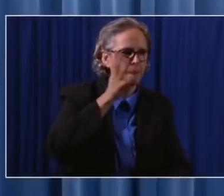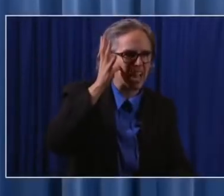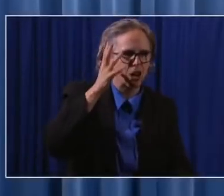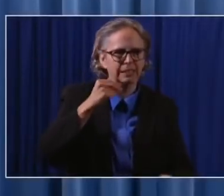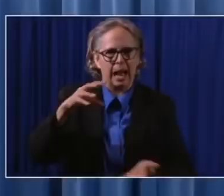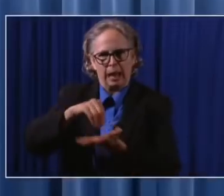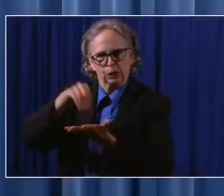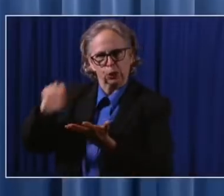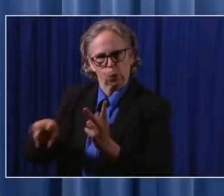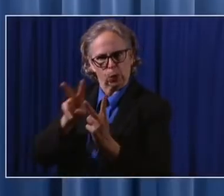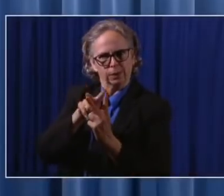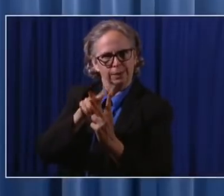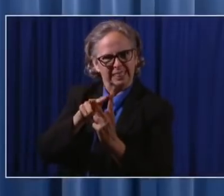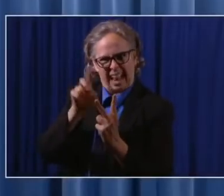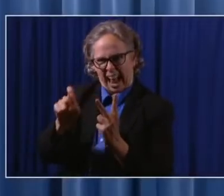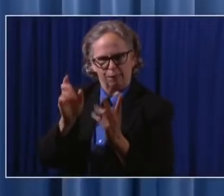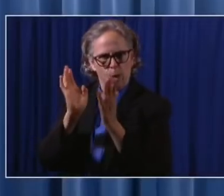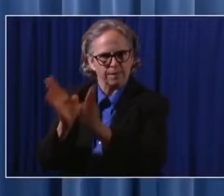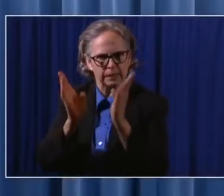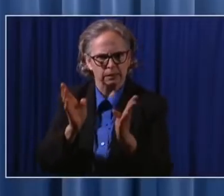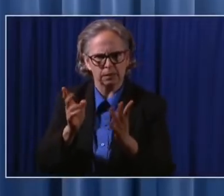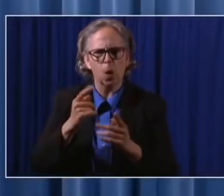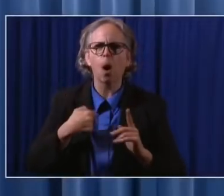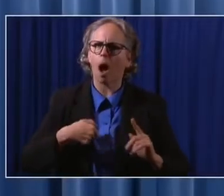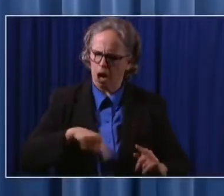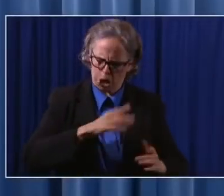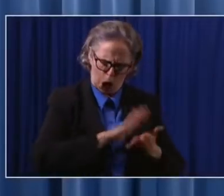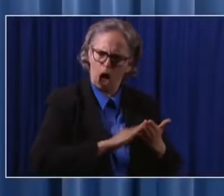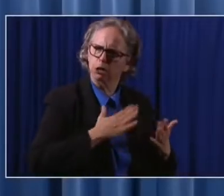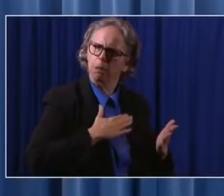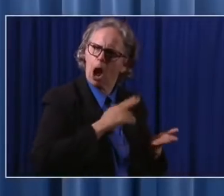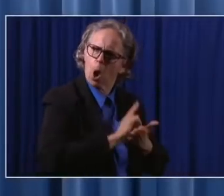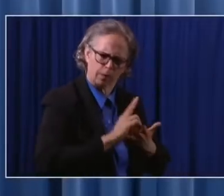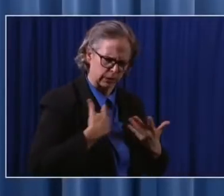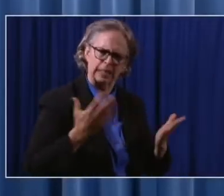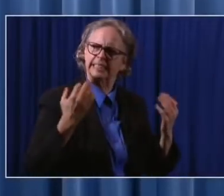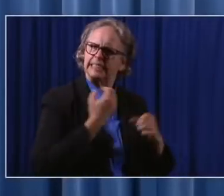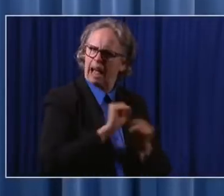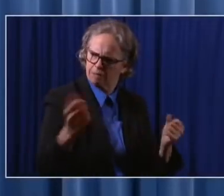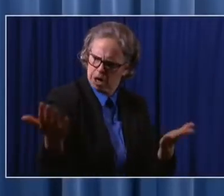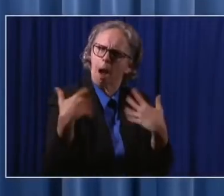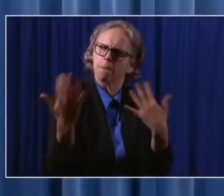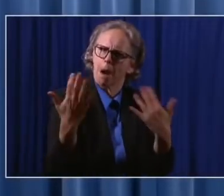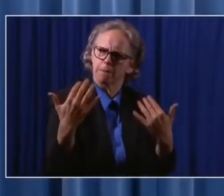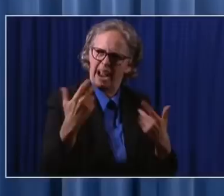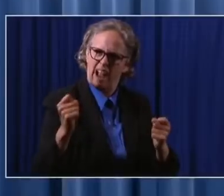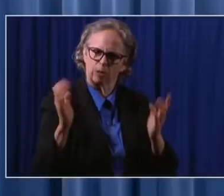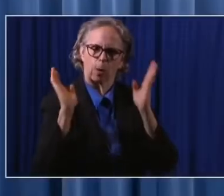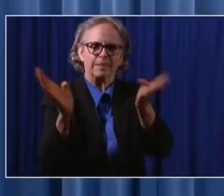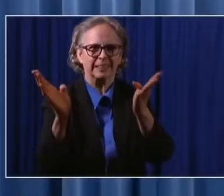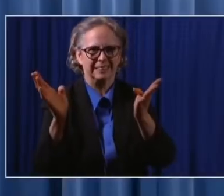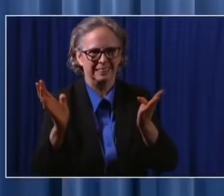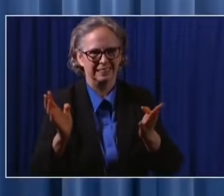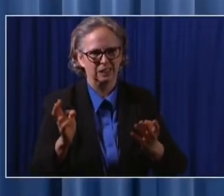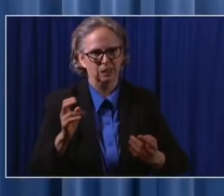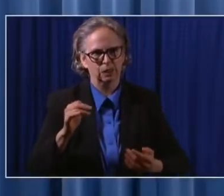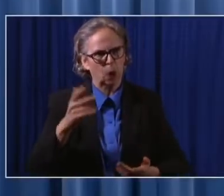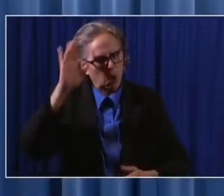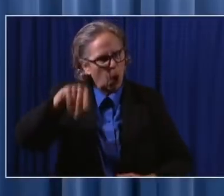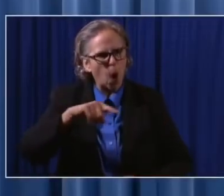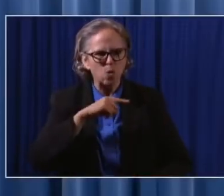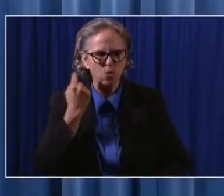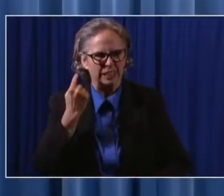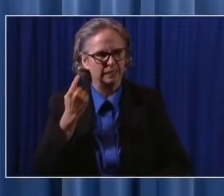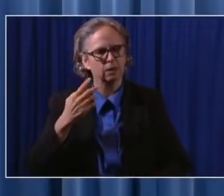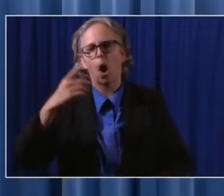the safest environment they can provide on campus. There's always a risk, and we know that. But I think there's